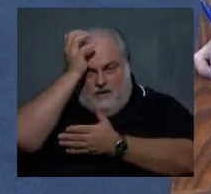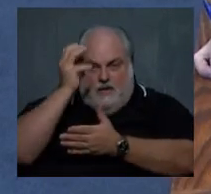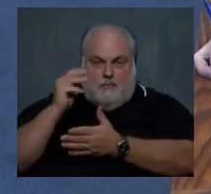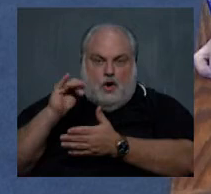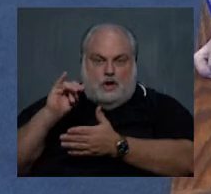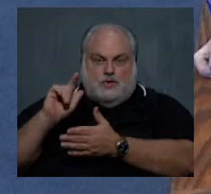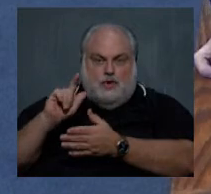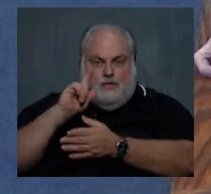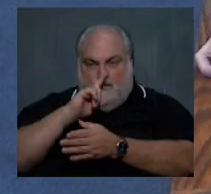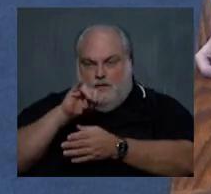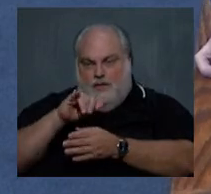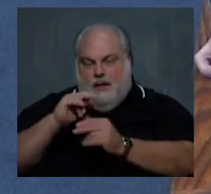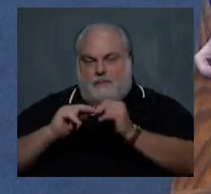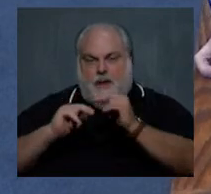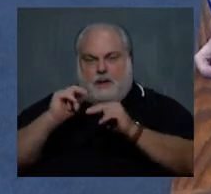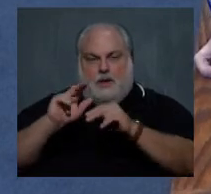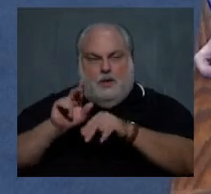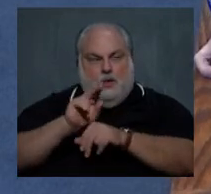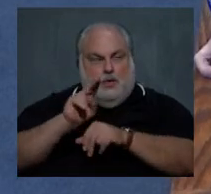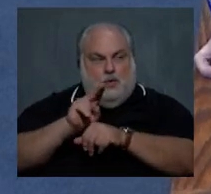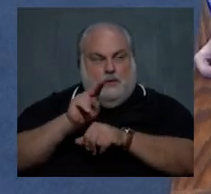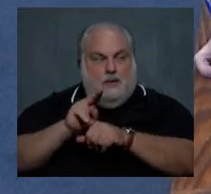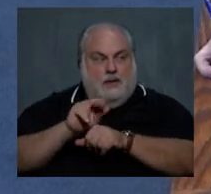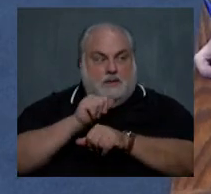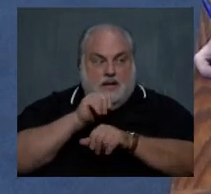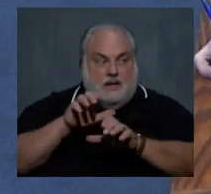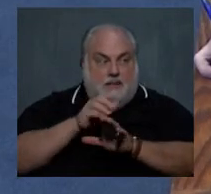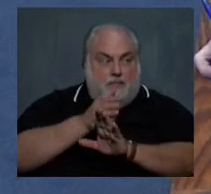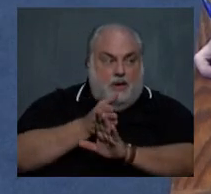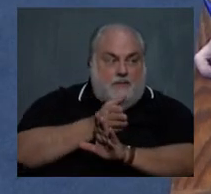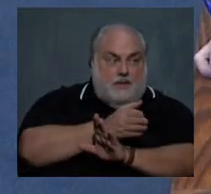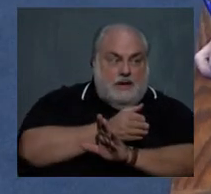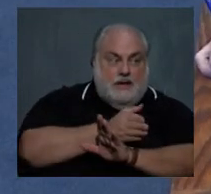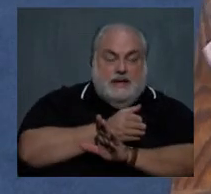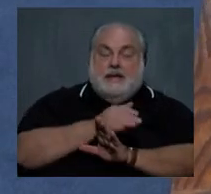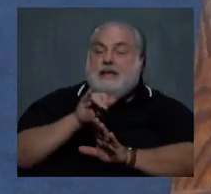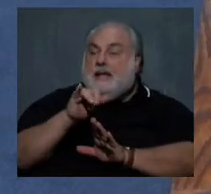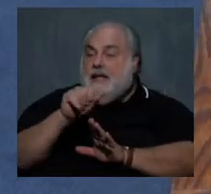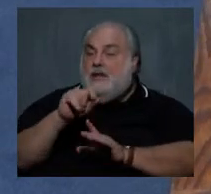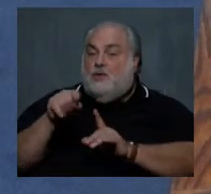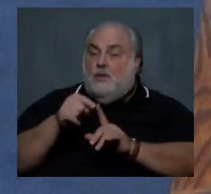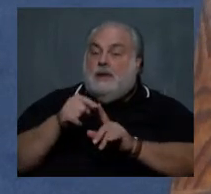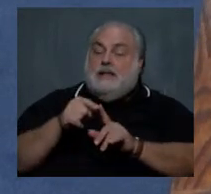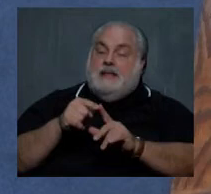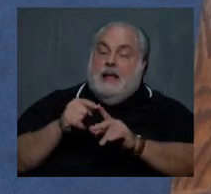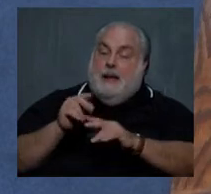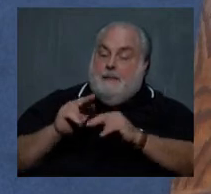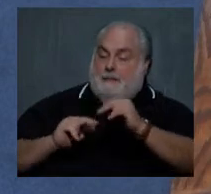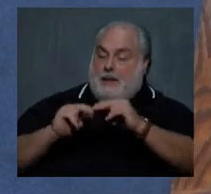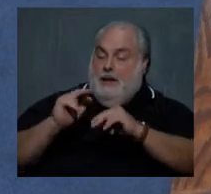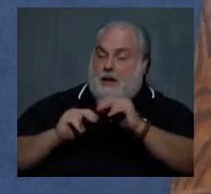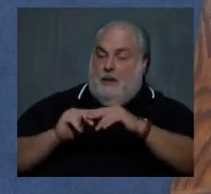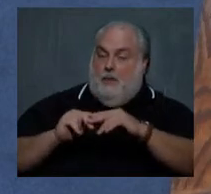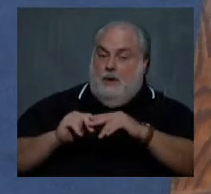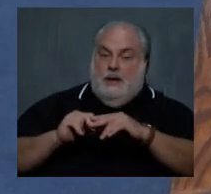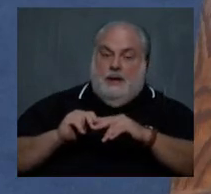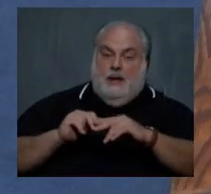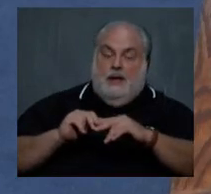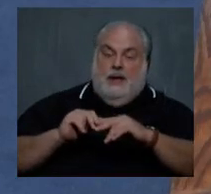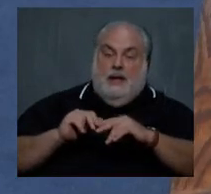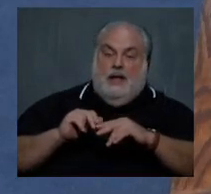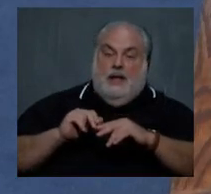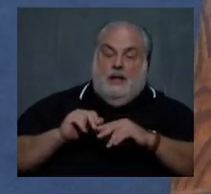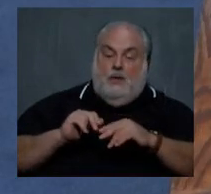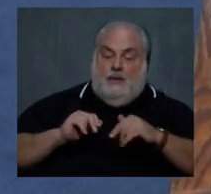that building use. That's not done ahead of time? Well, it is when it's built for the use that they built it for. It wasn't built for an